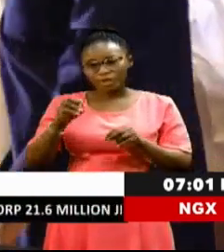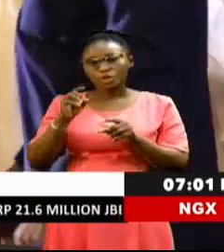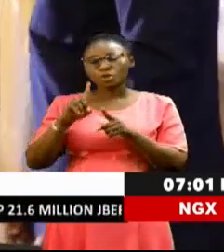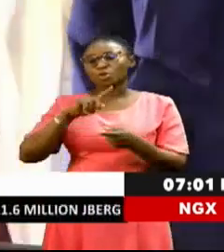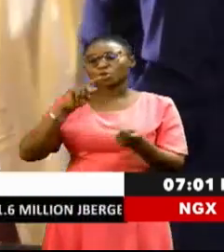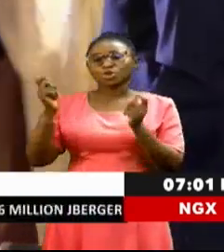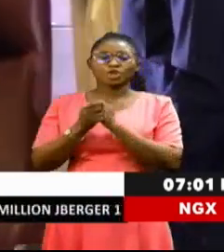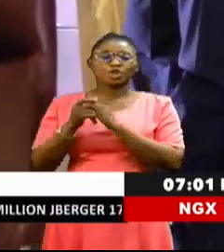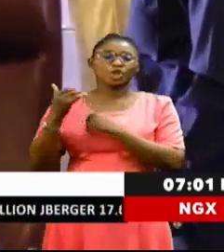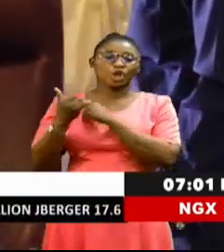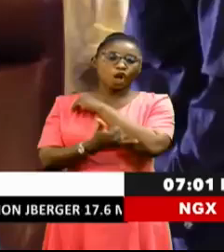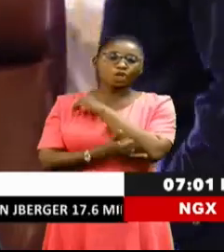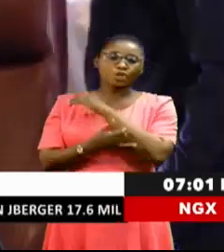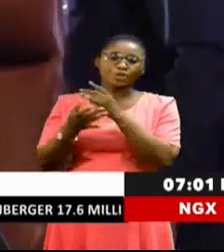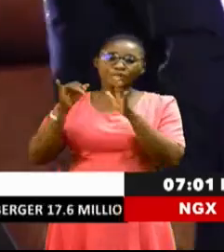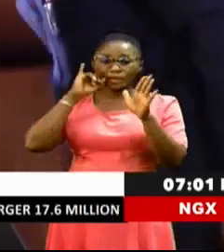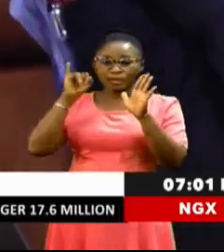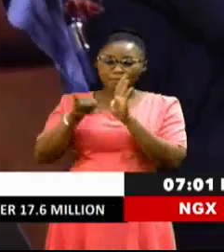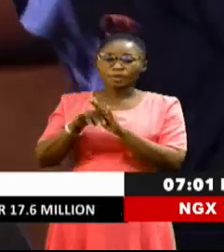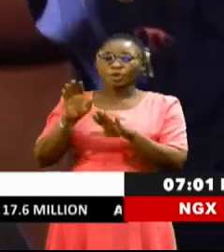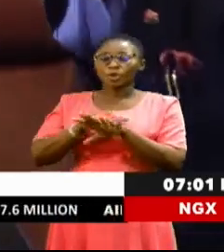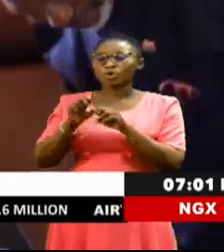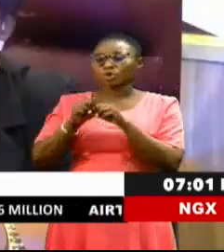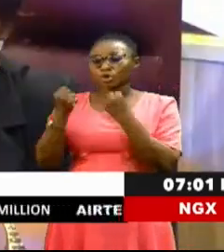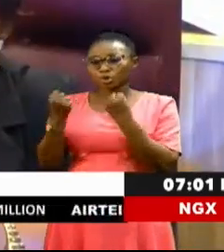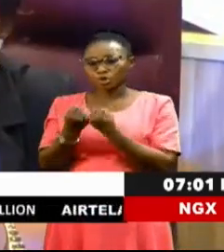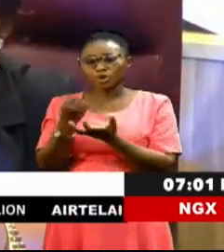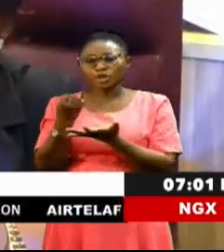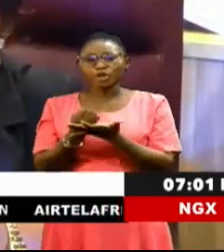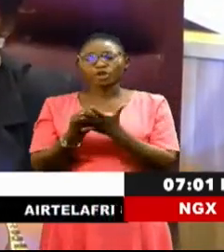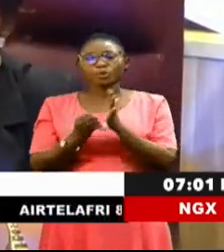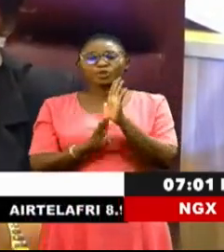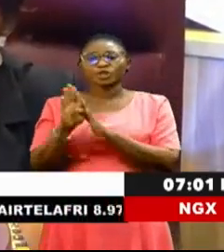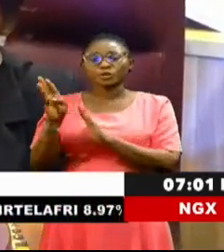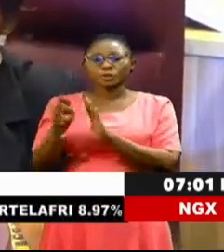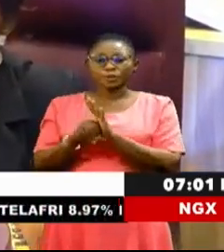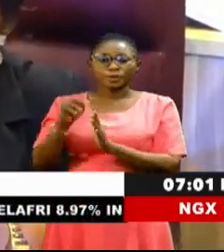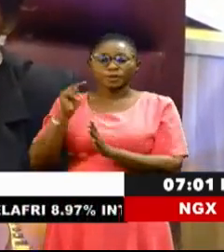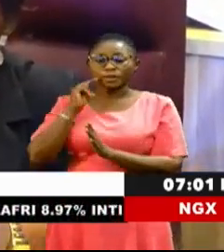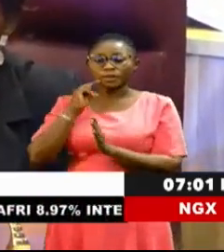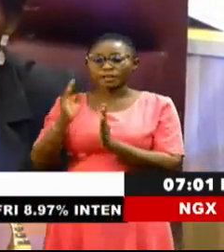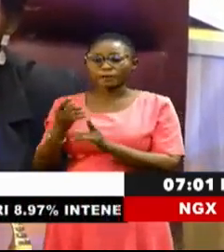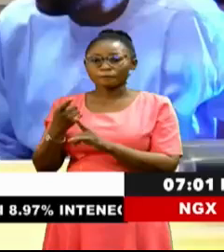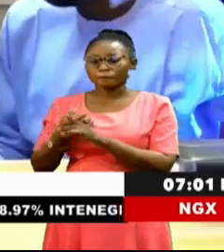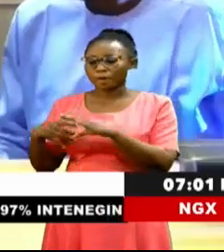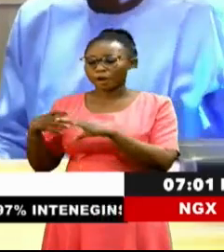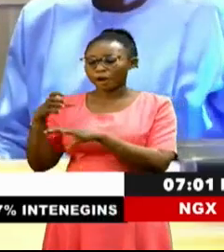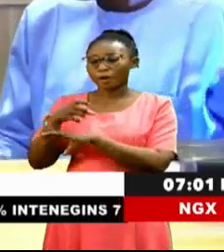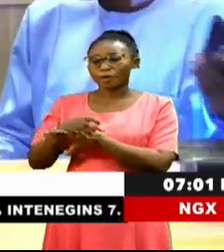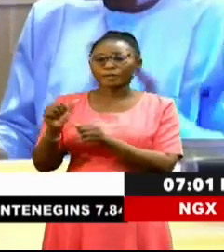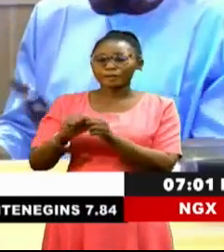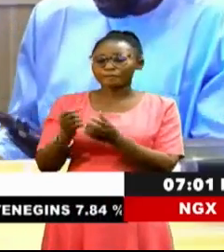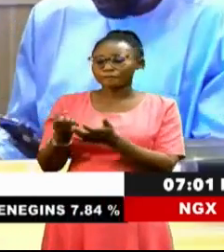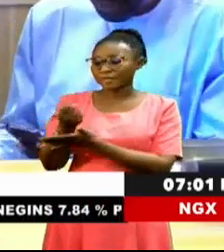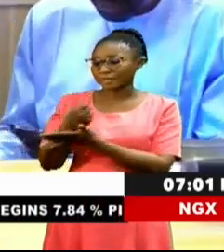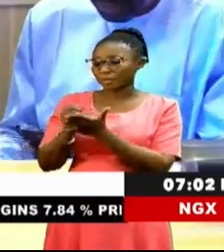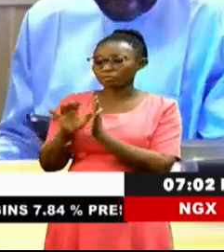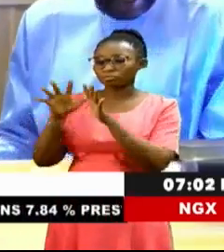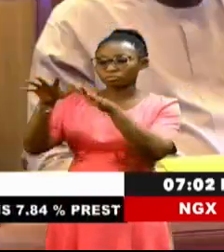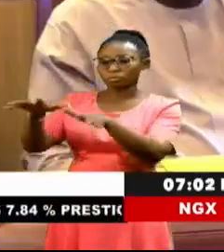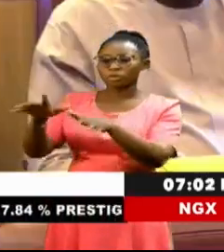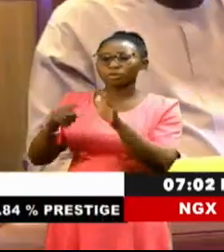the country's image and socio-economic development. Nigerians from across every sector are here